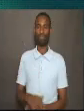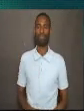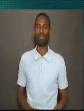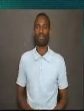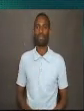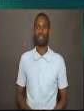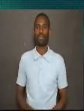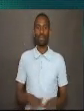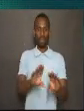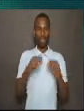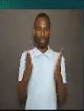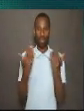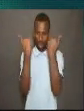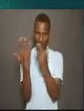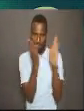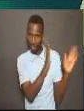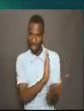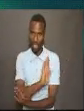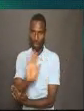Students, let's get ready.